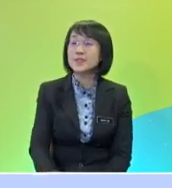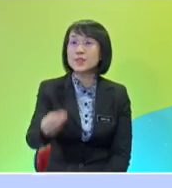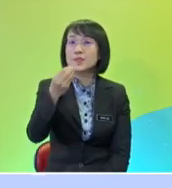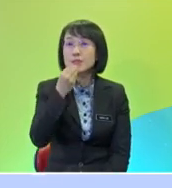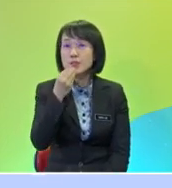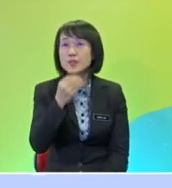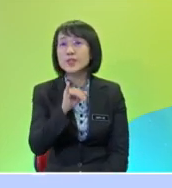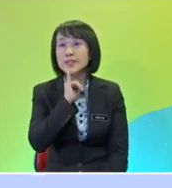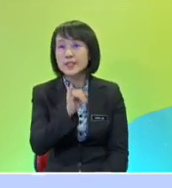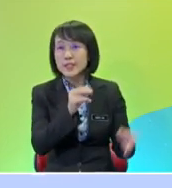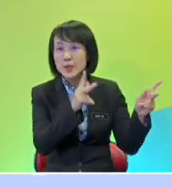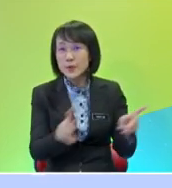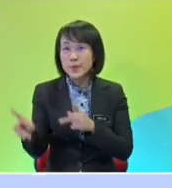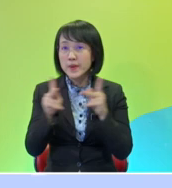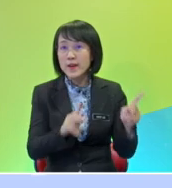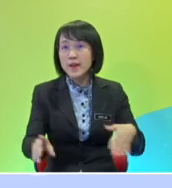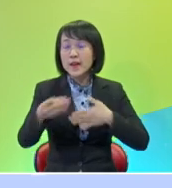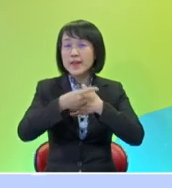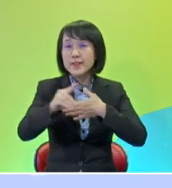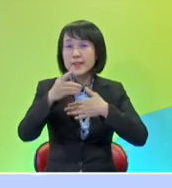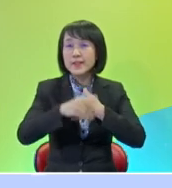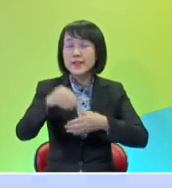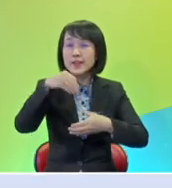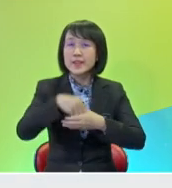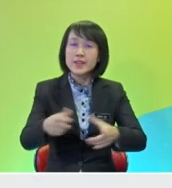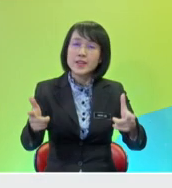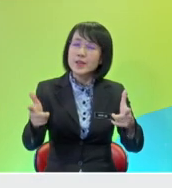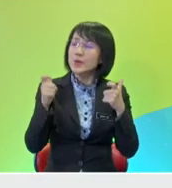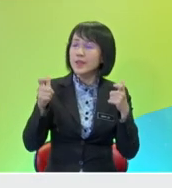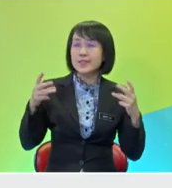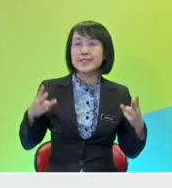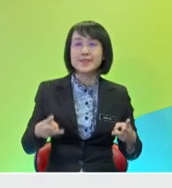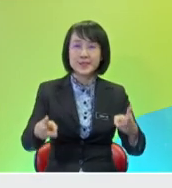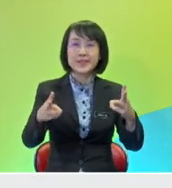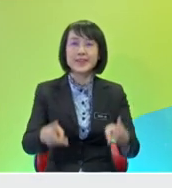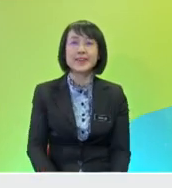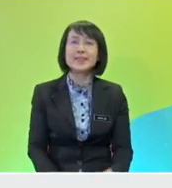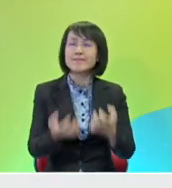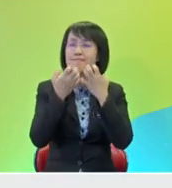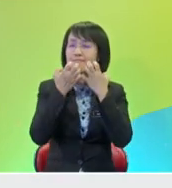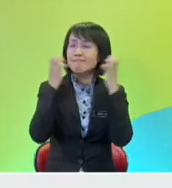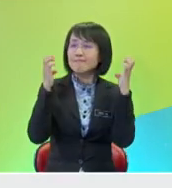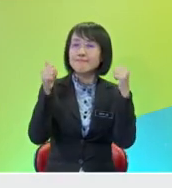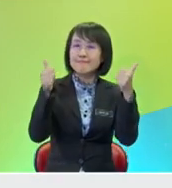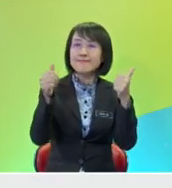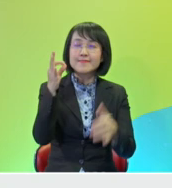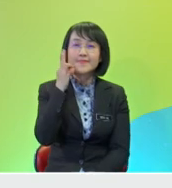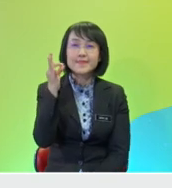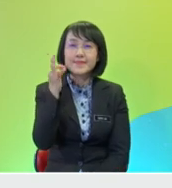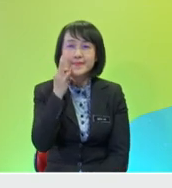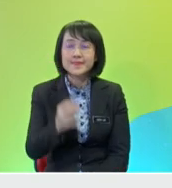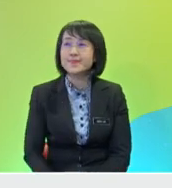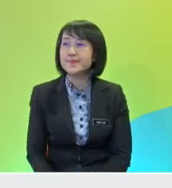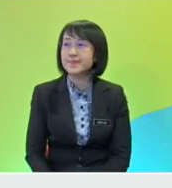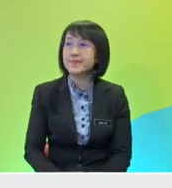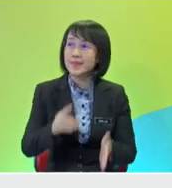is prepared and delivered in the quickest way. Excellent, Pika. So the definition of fast food is